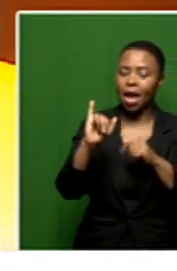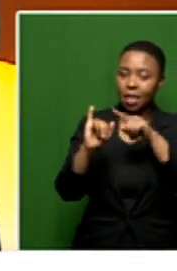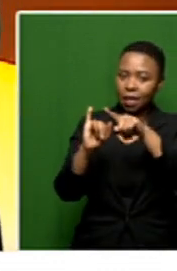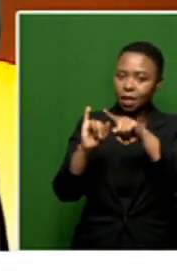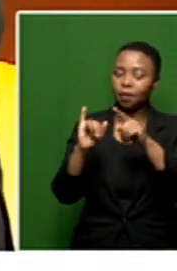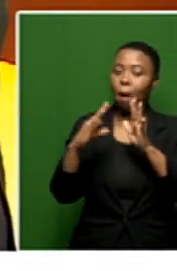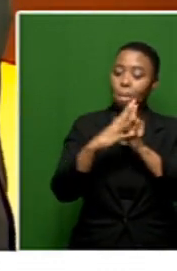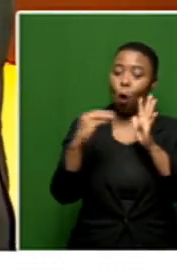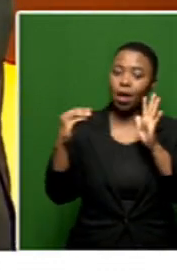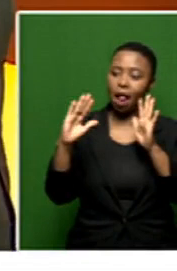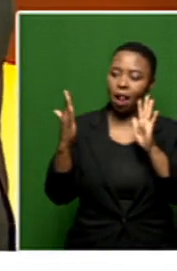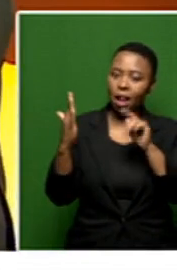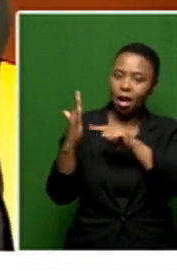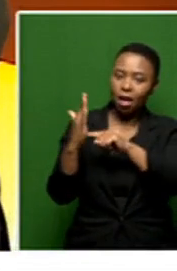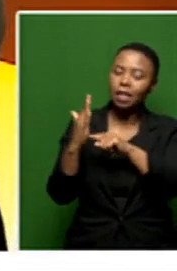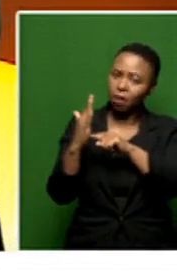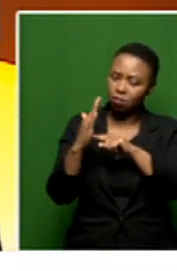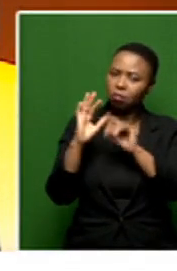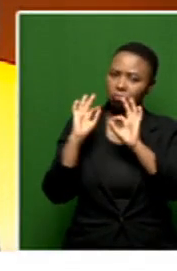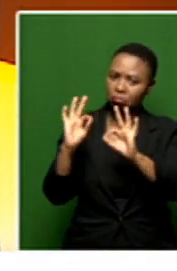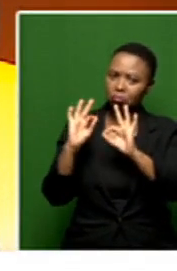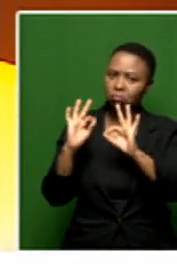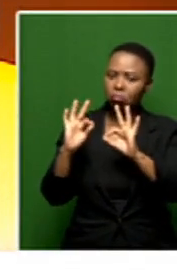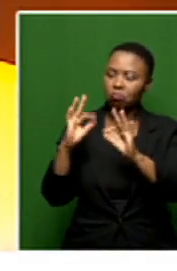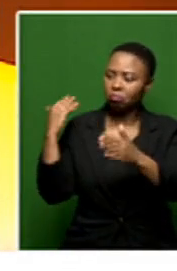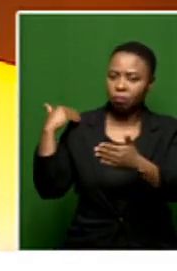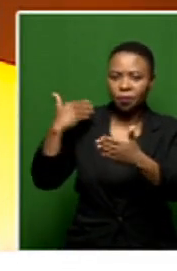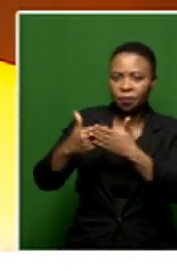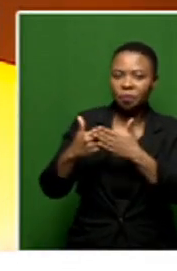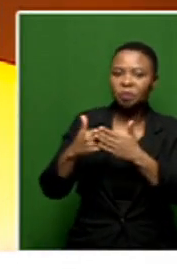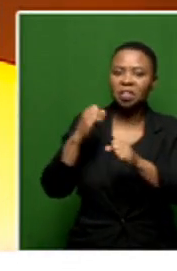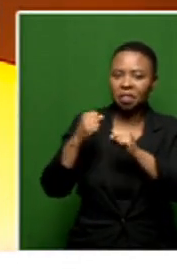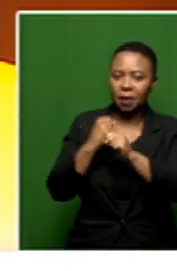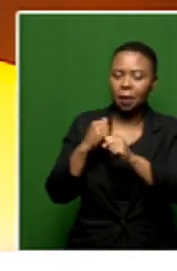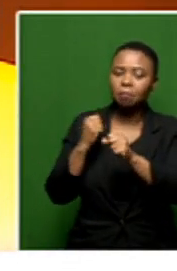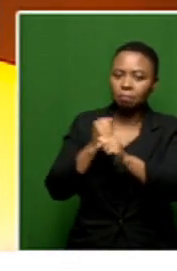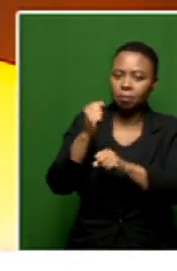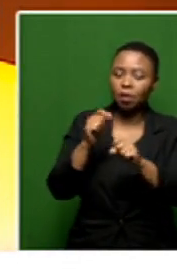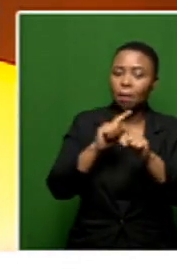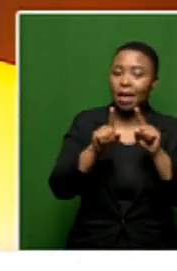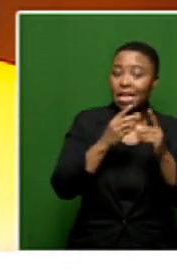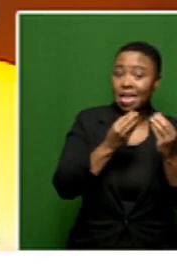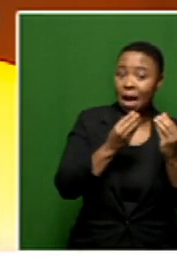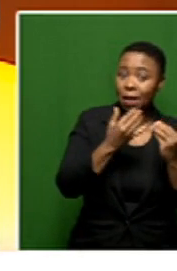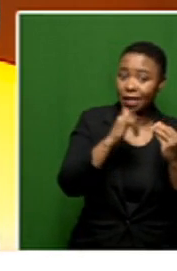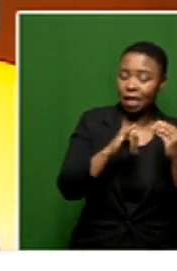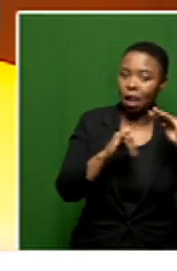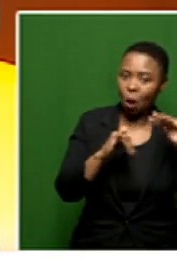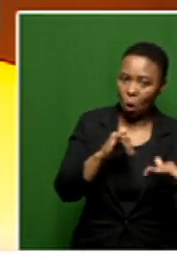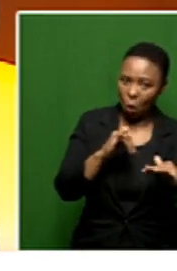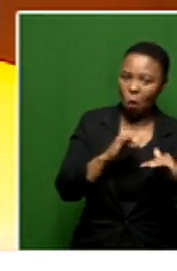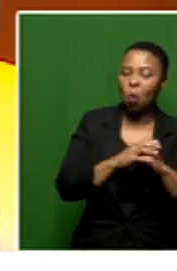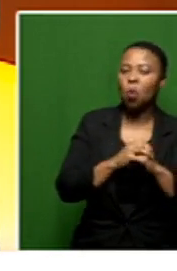be fairly accurate over the years. So even though the numbers are still low,